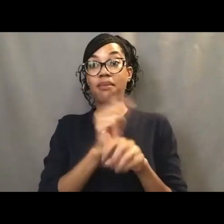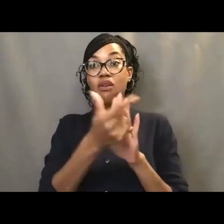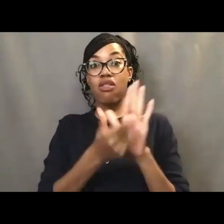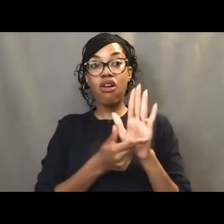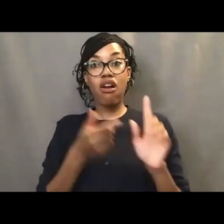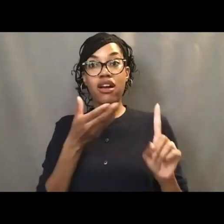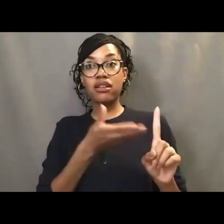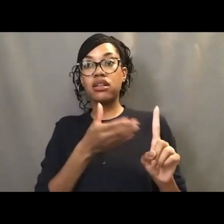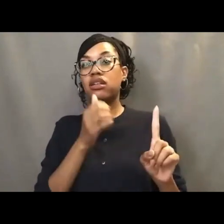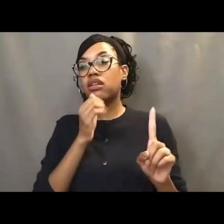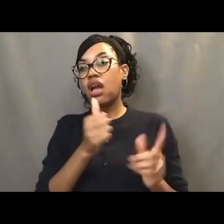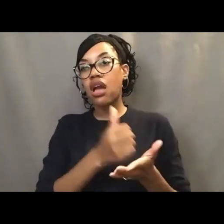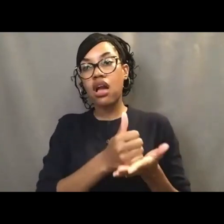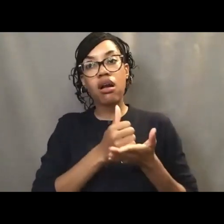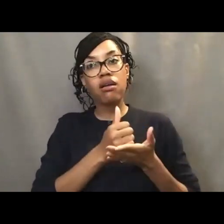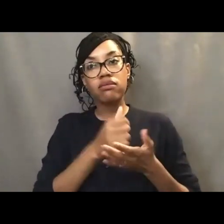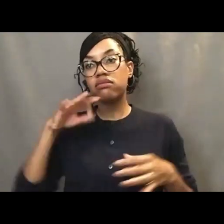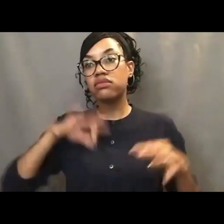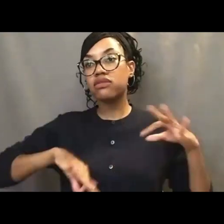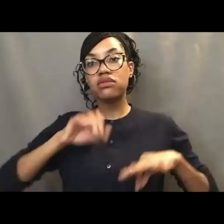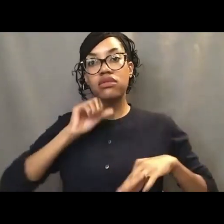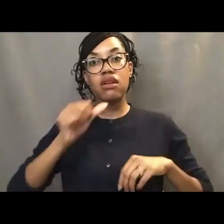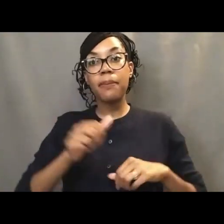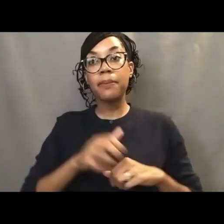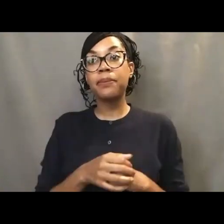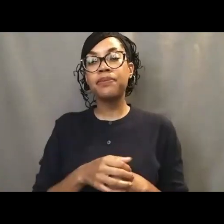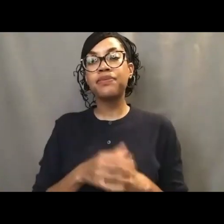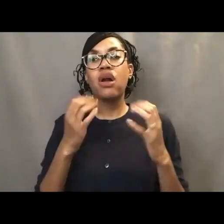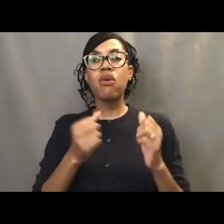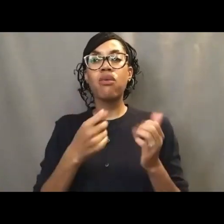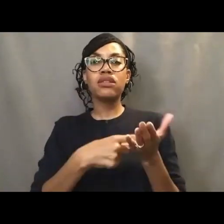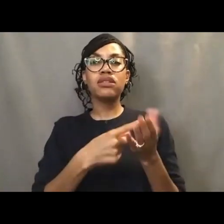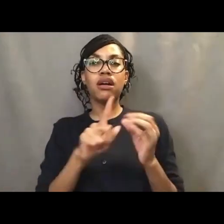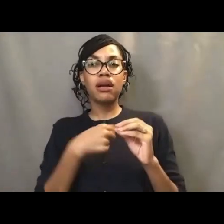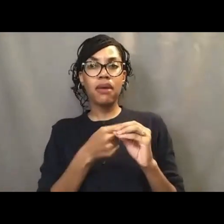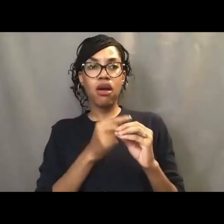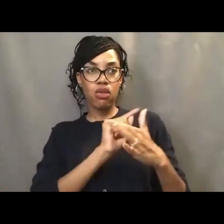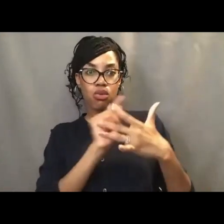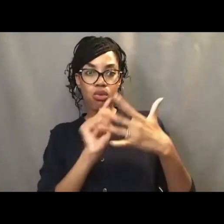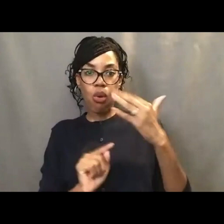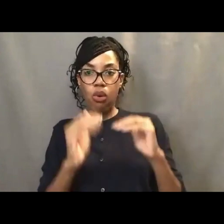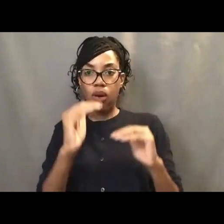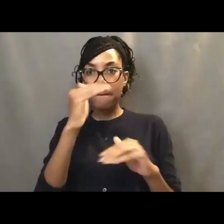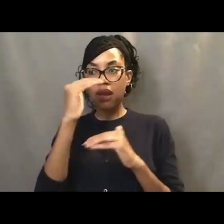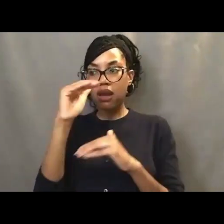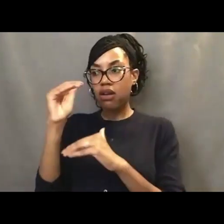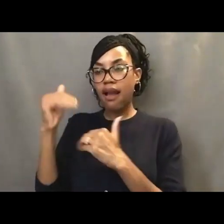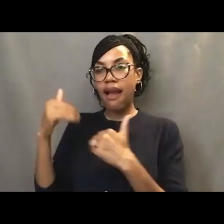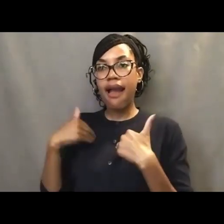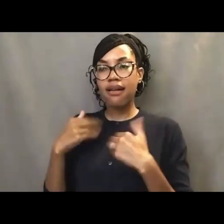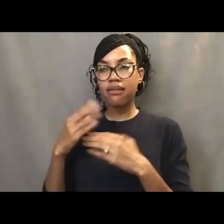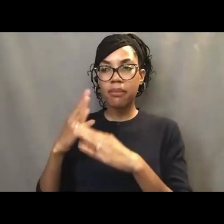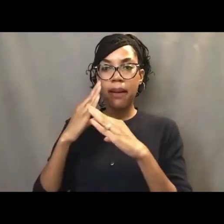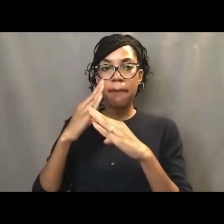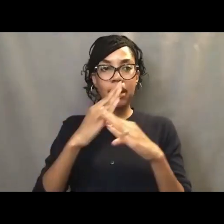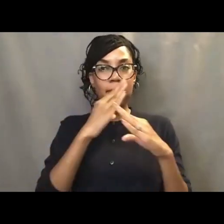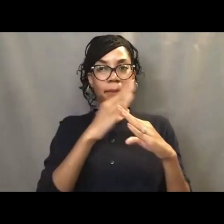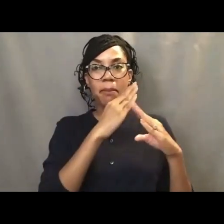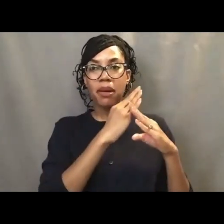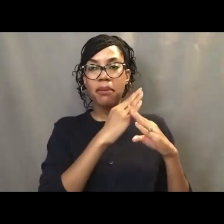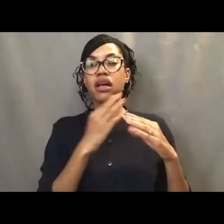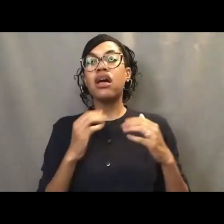talk about, even with all of those barriers, how we still ground our work at